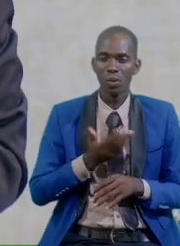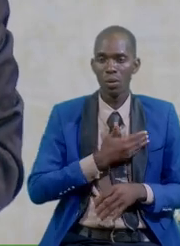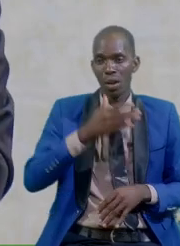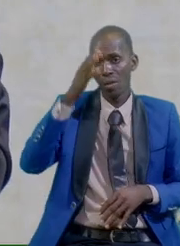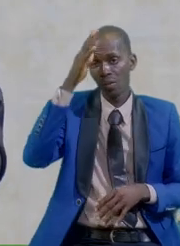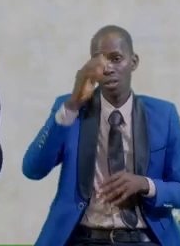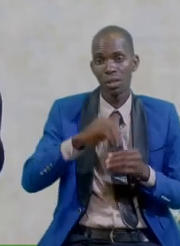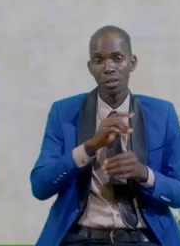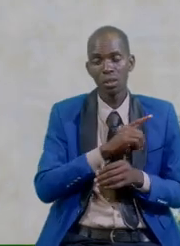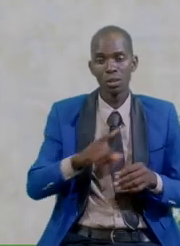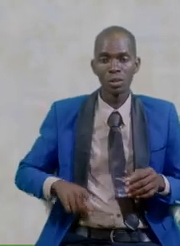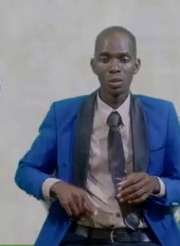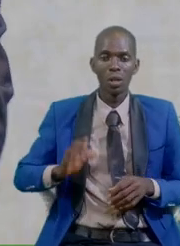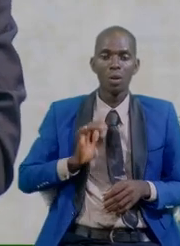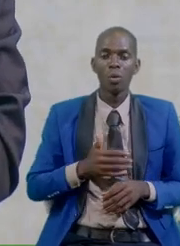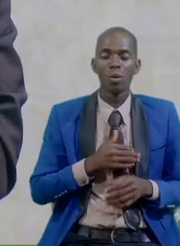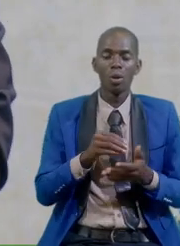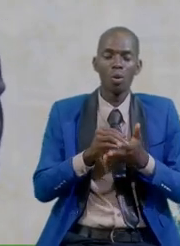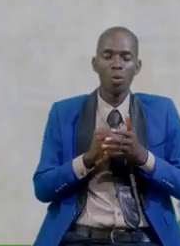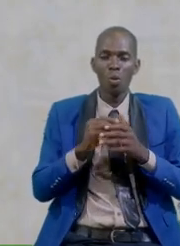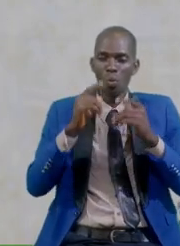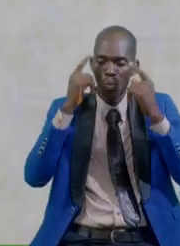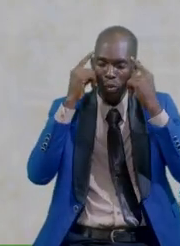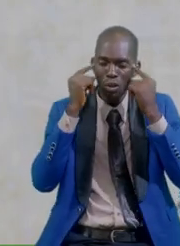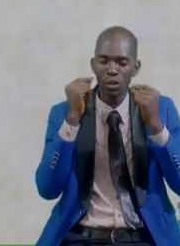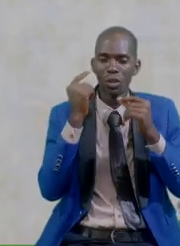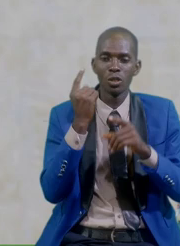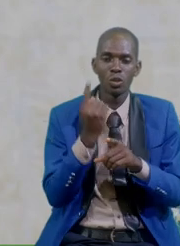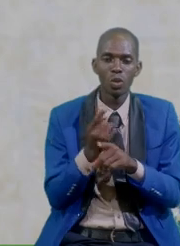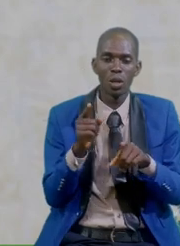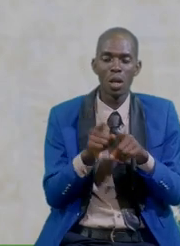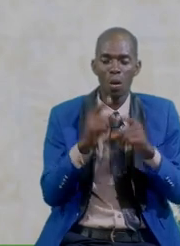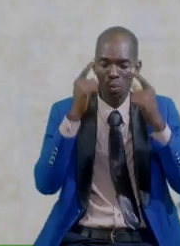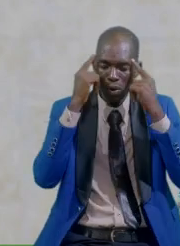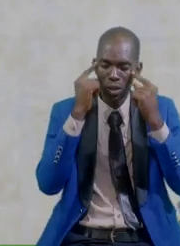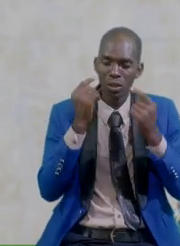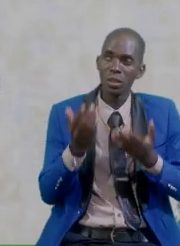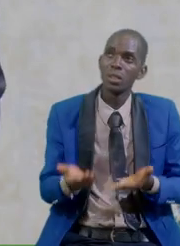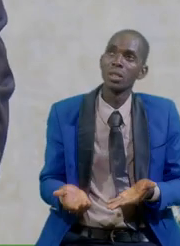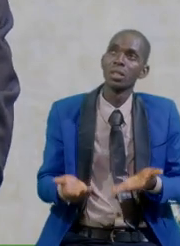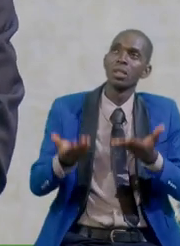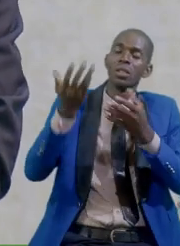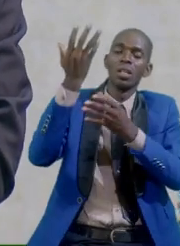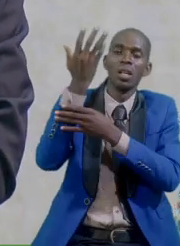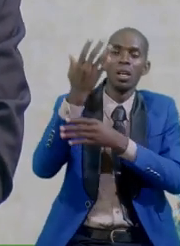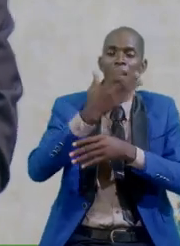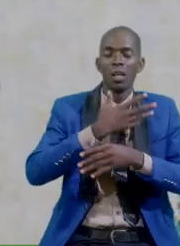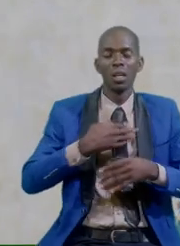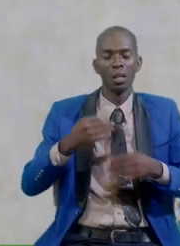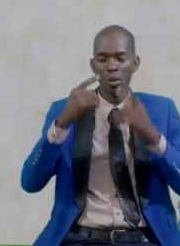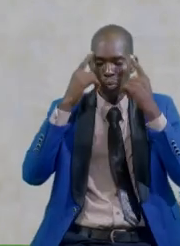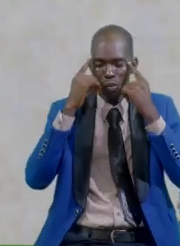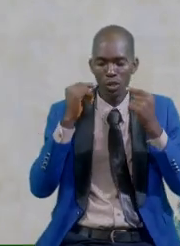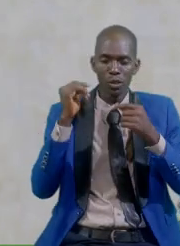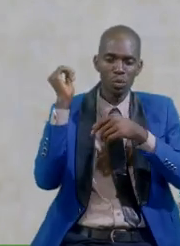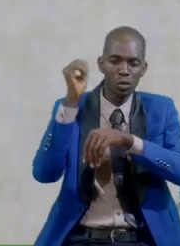our Moses today, just as Moses lifted up his hand and Israel prevailed, so also